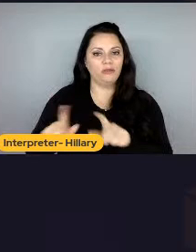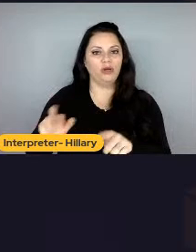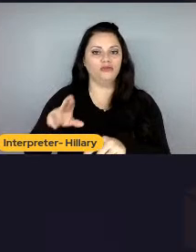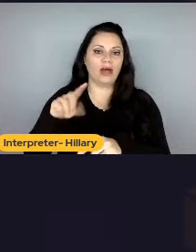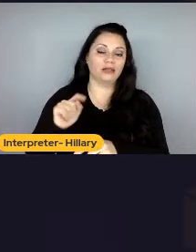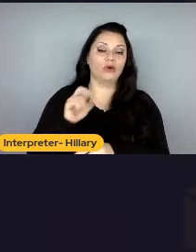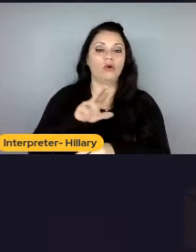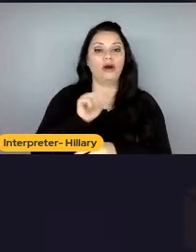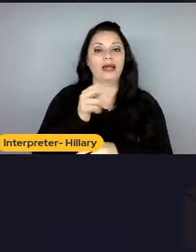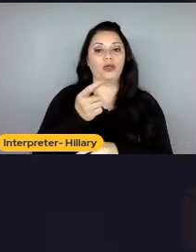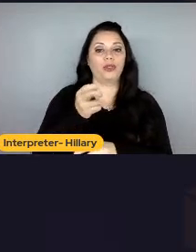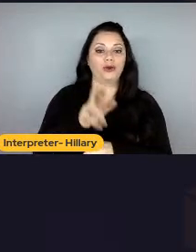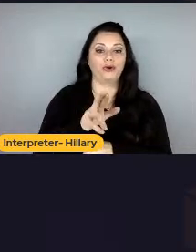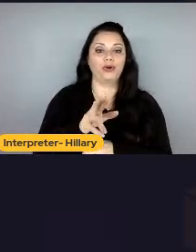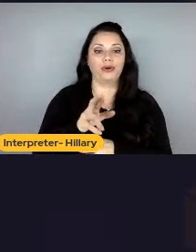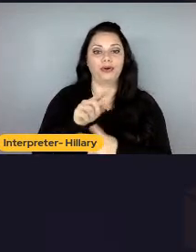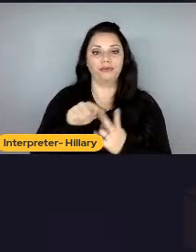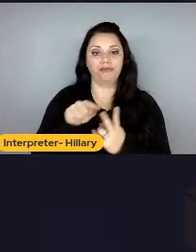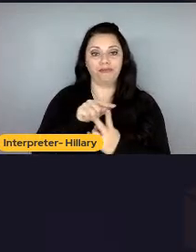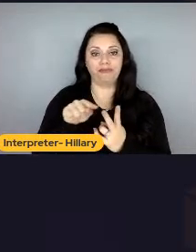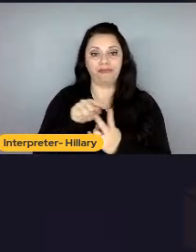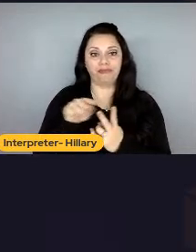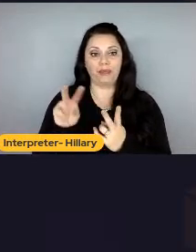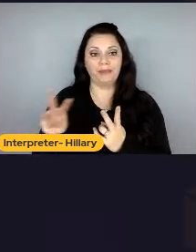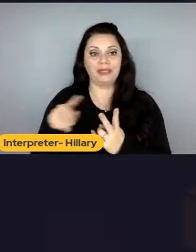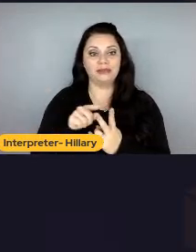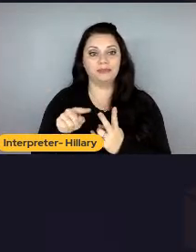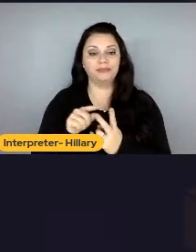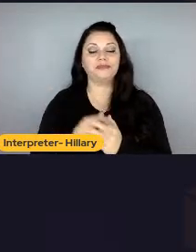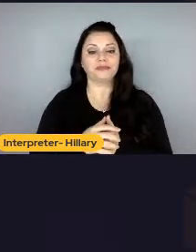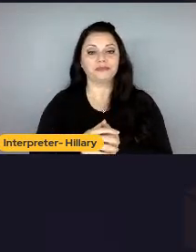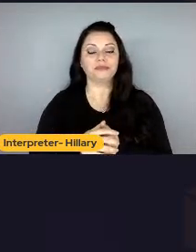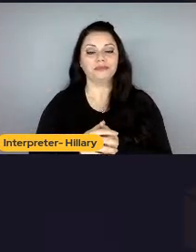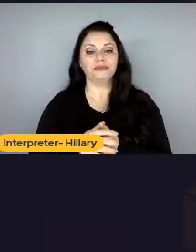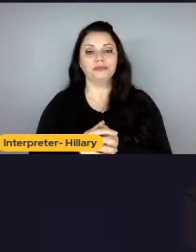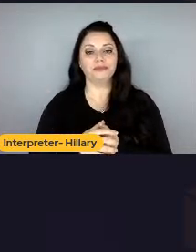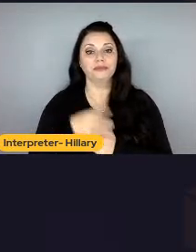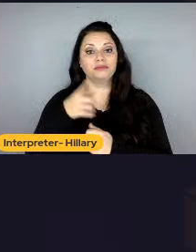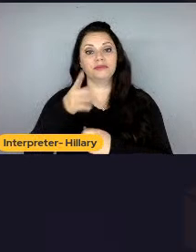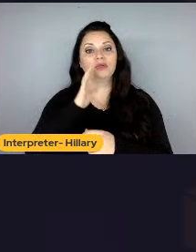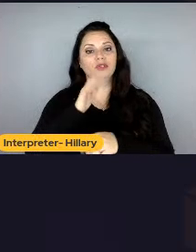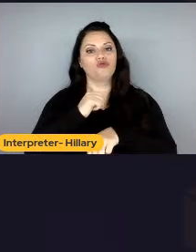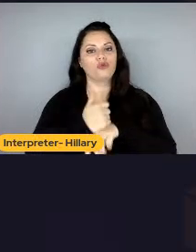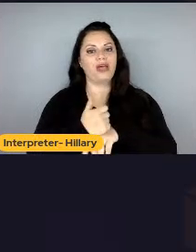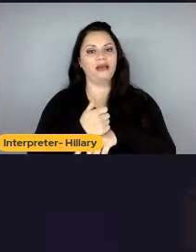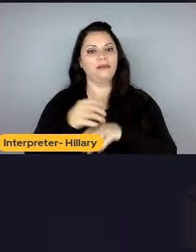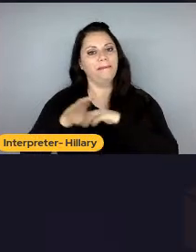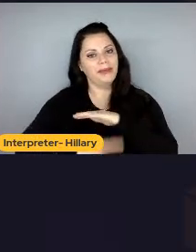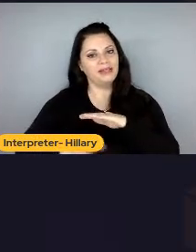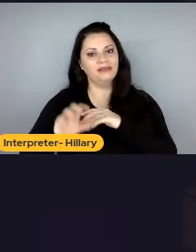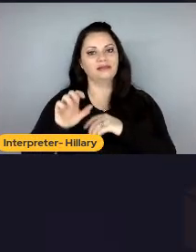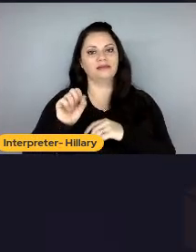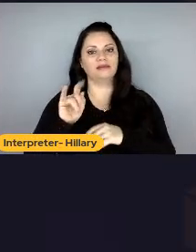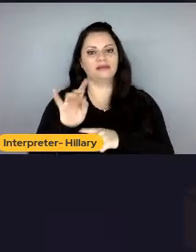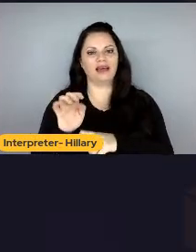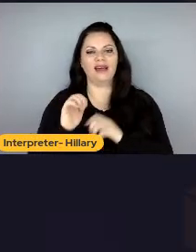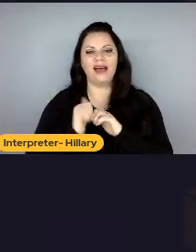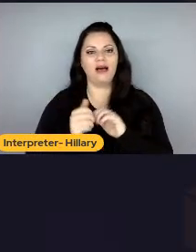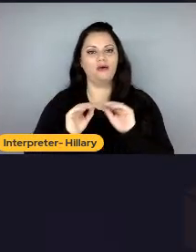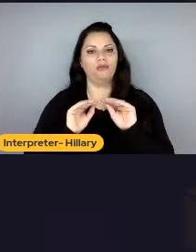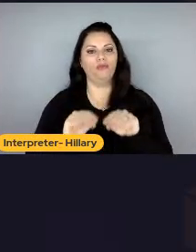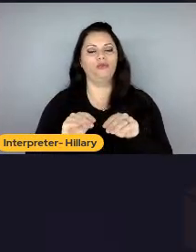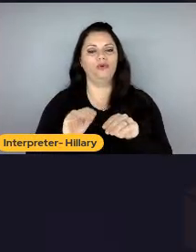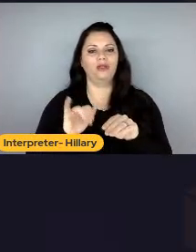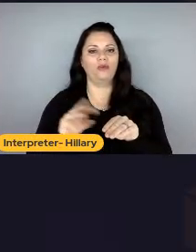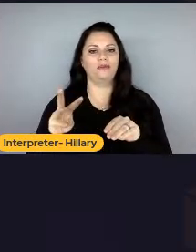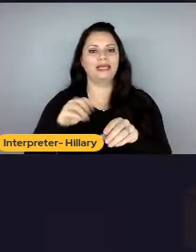Angular websites. And what it does, it is creating a basic site by putting the website in